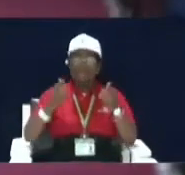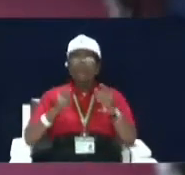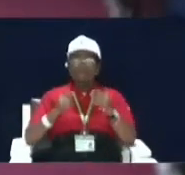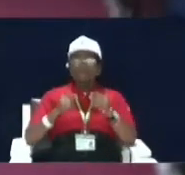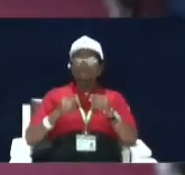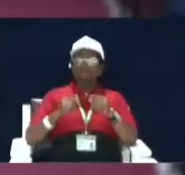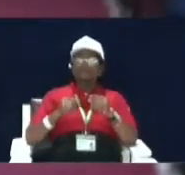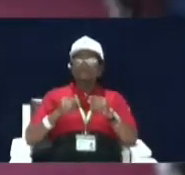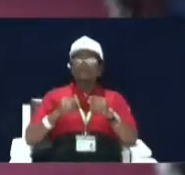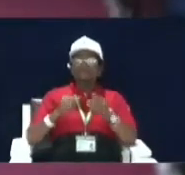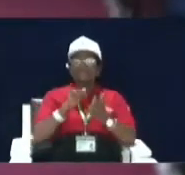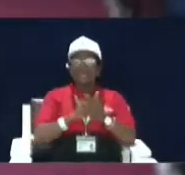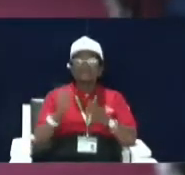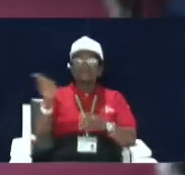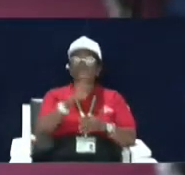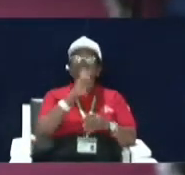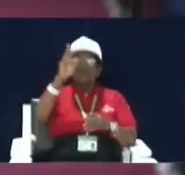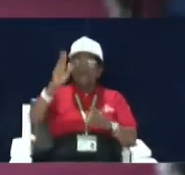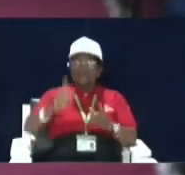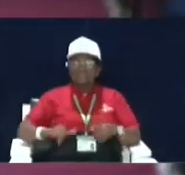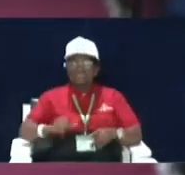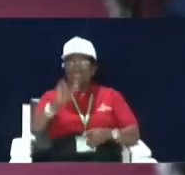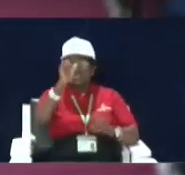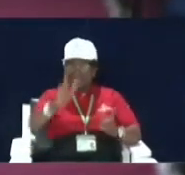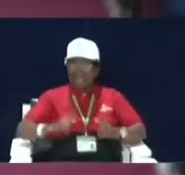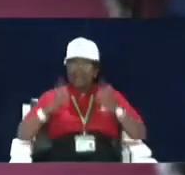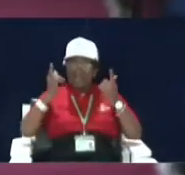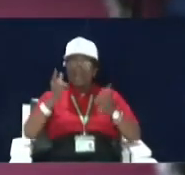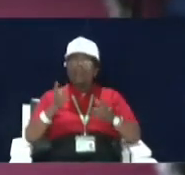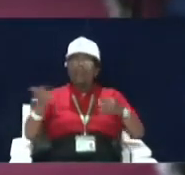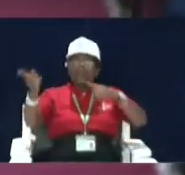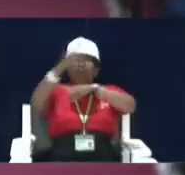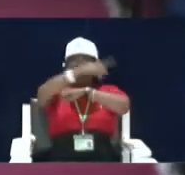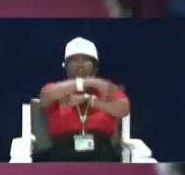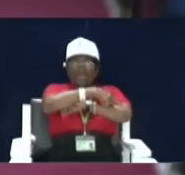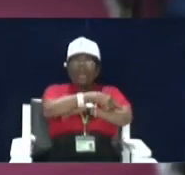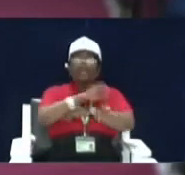That you see alive today is a wonder of God.